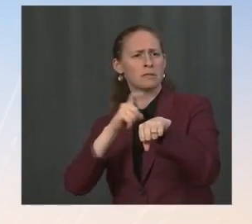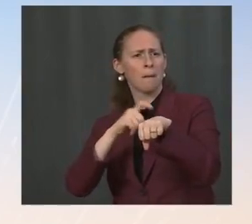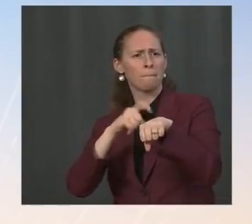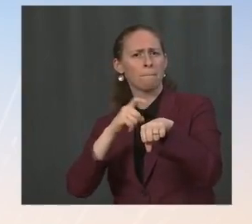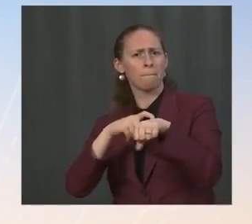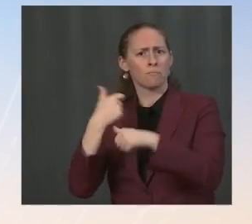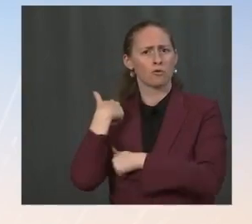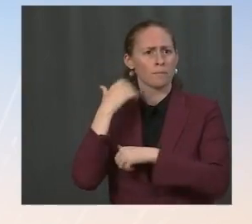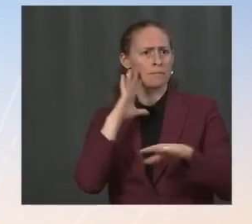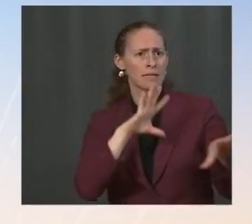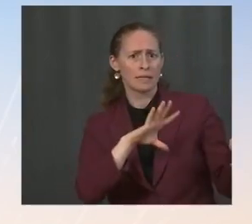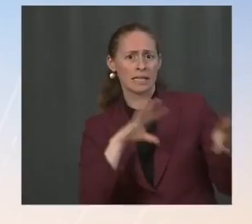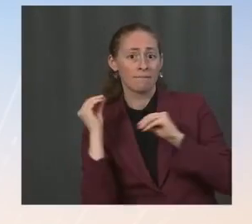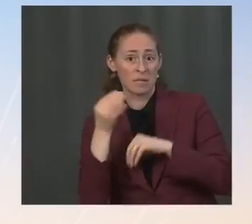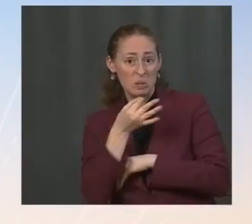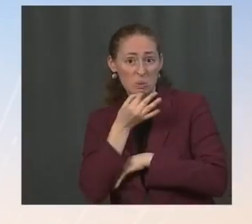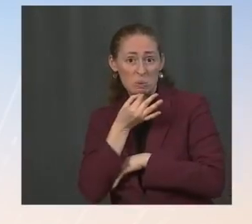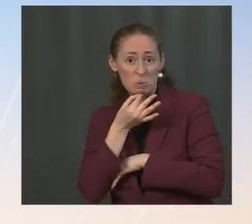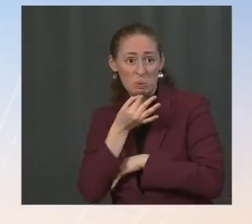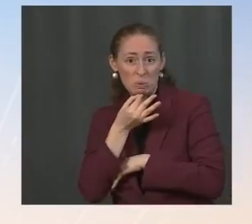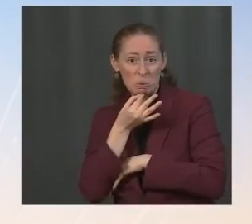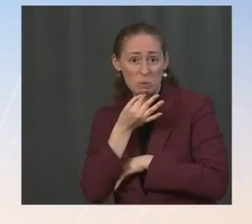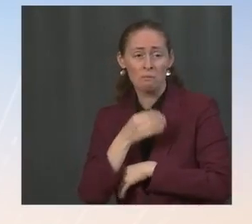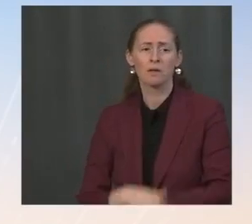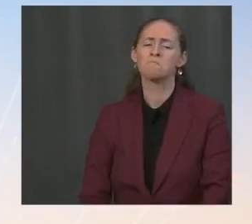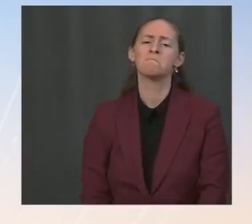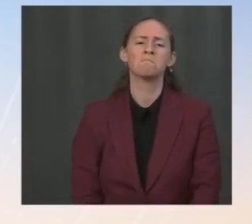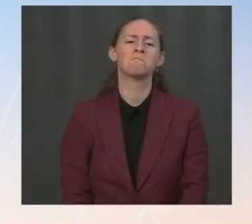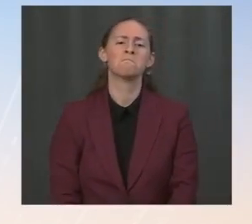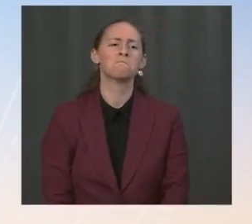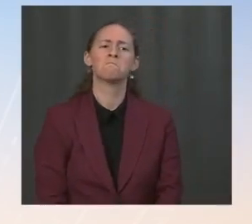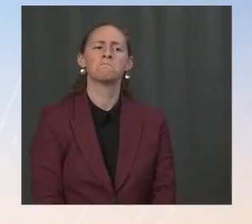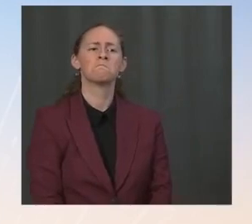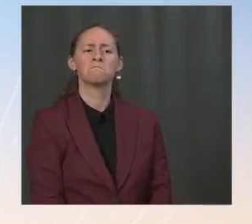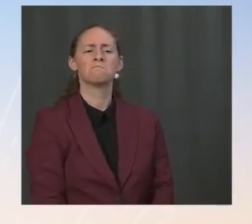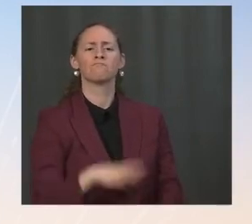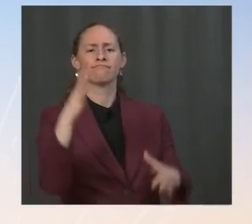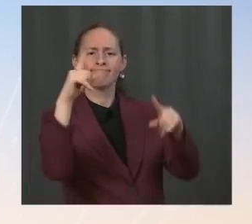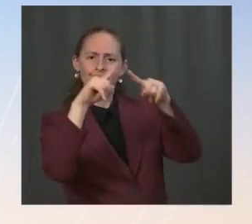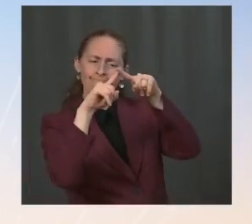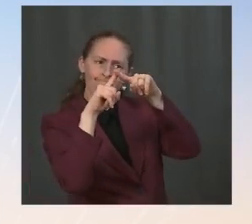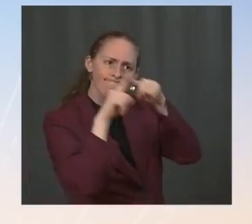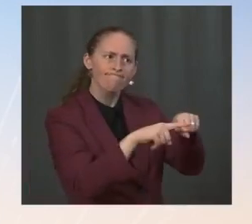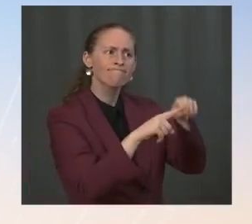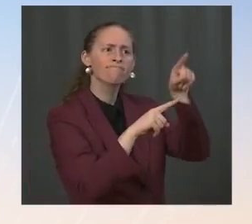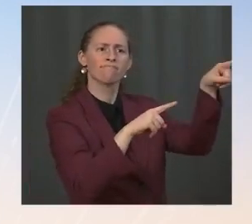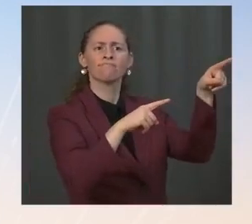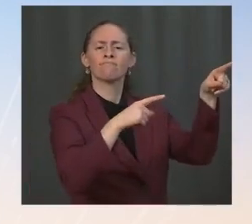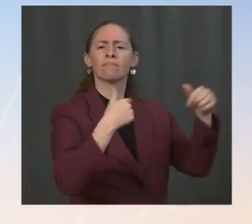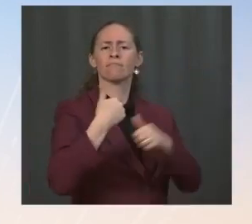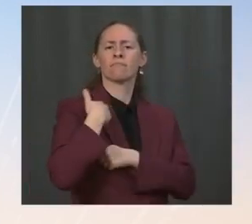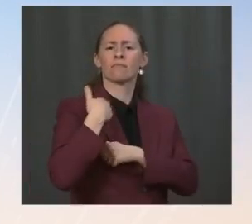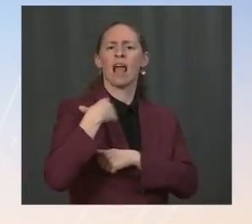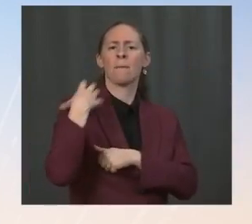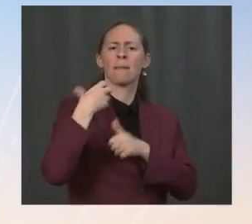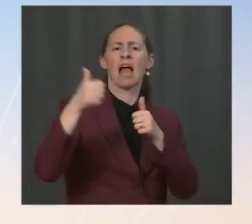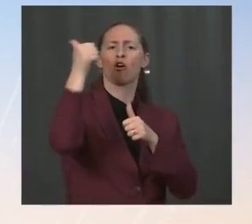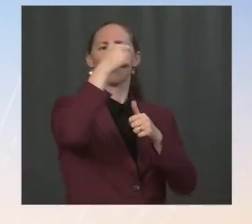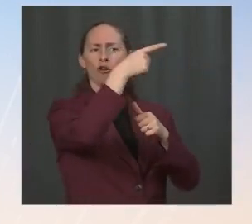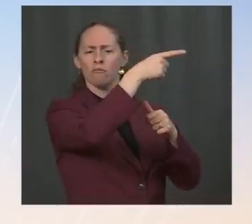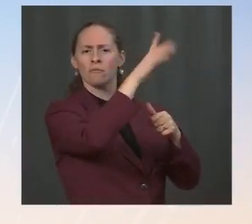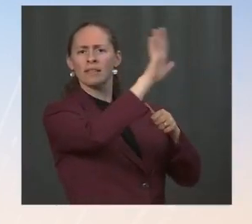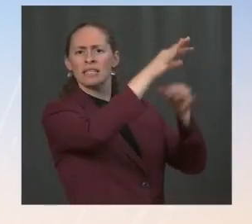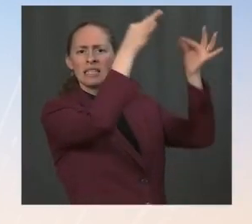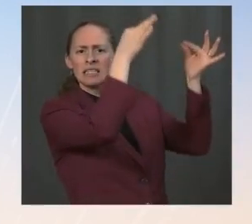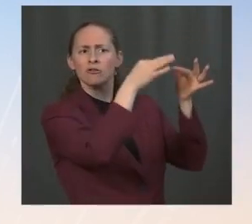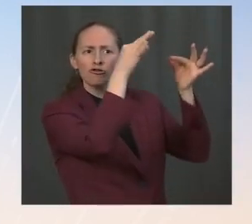No, and here's why. The president relies on the advice of his military commanders, and they continue to